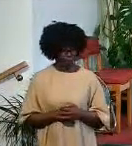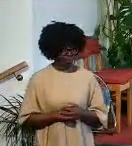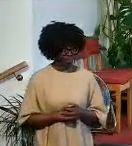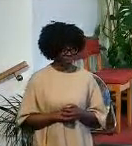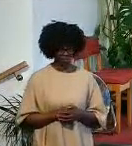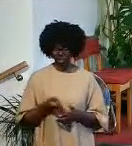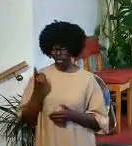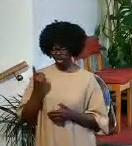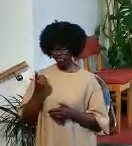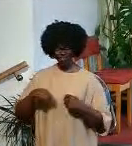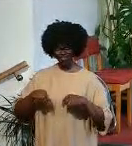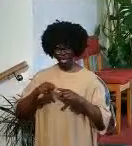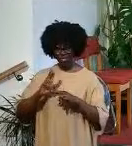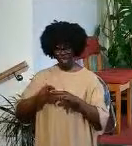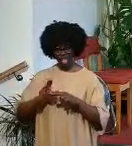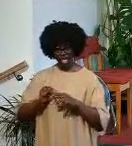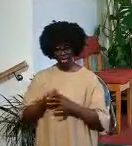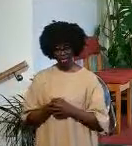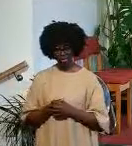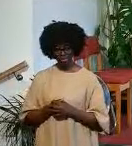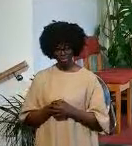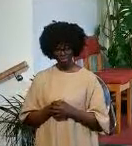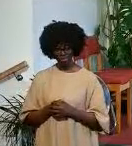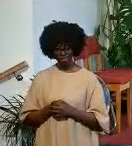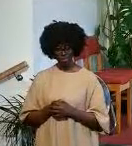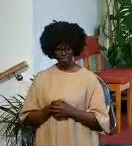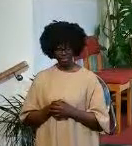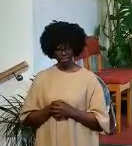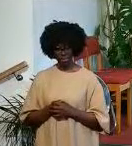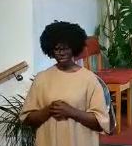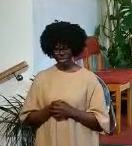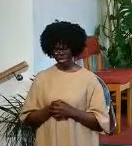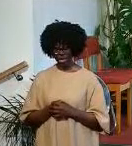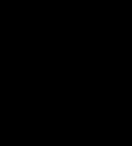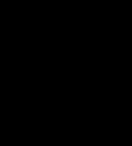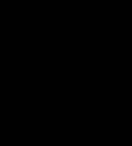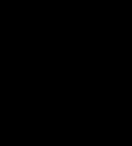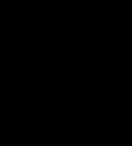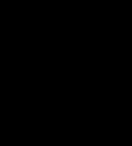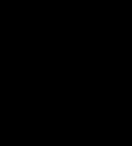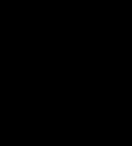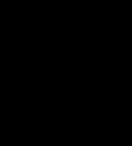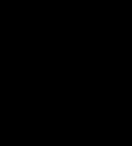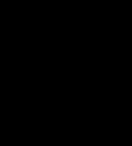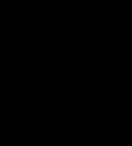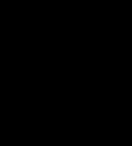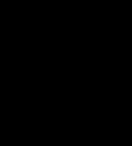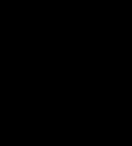God is our Father. And for those of us who have been affected by